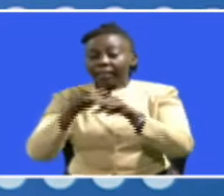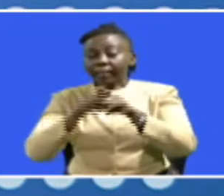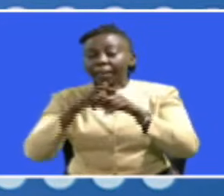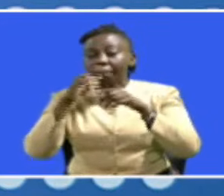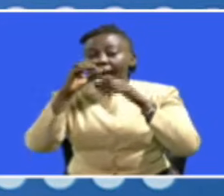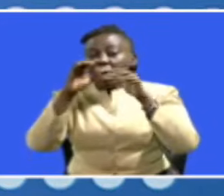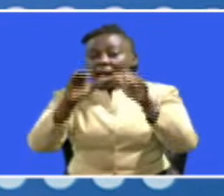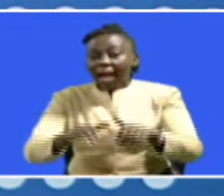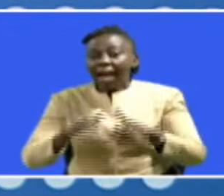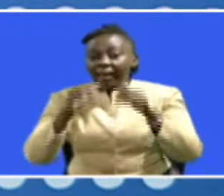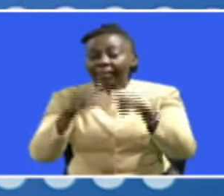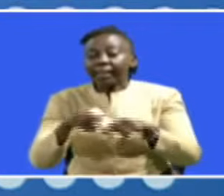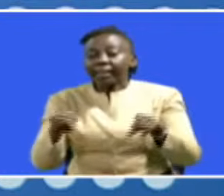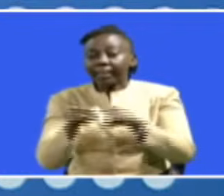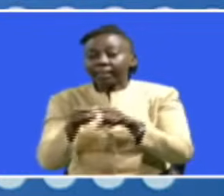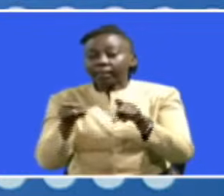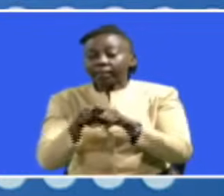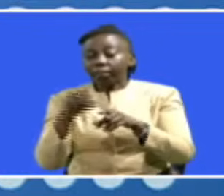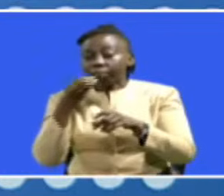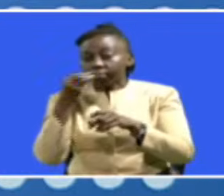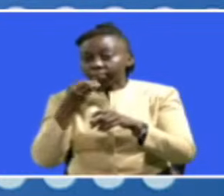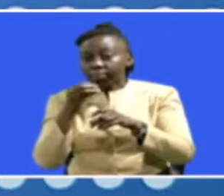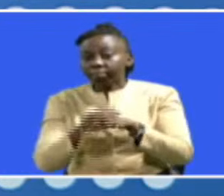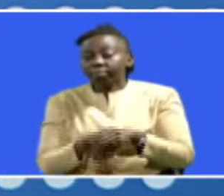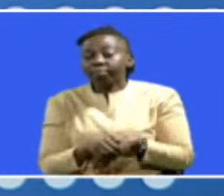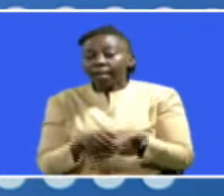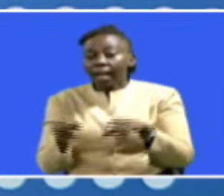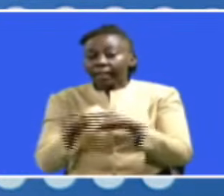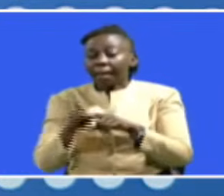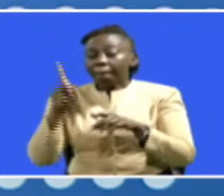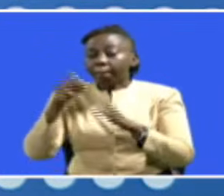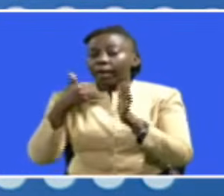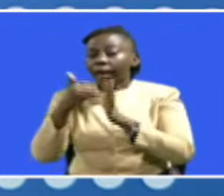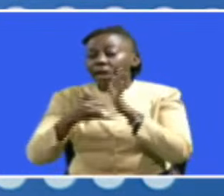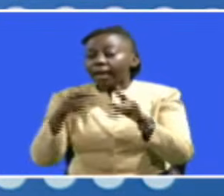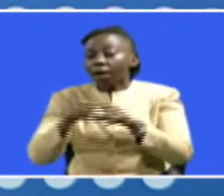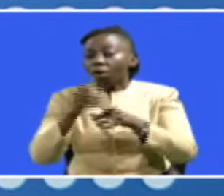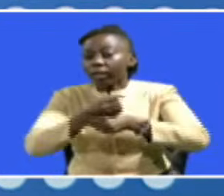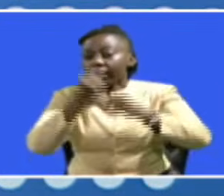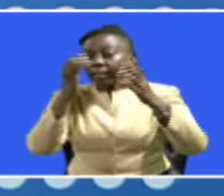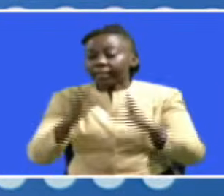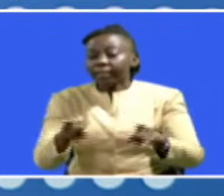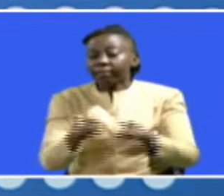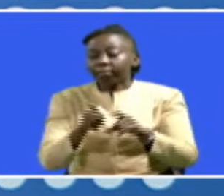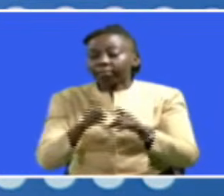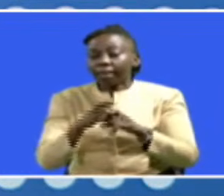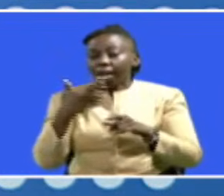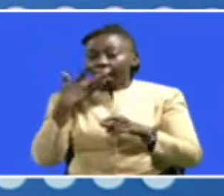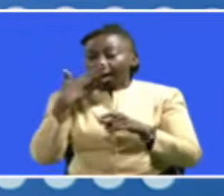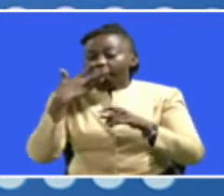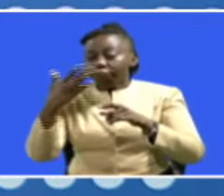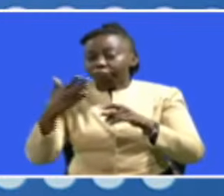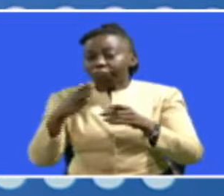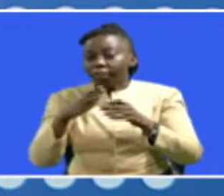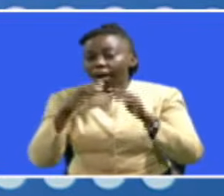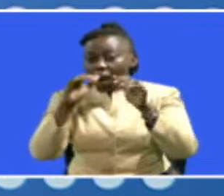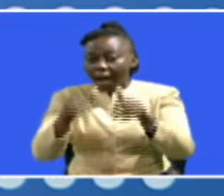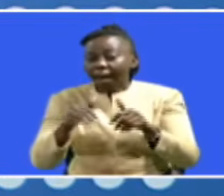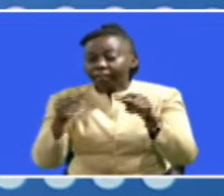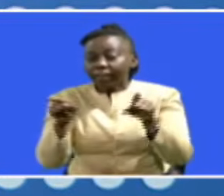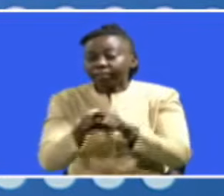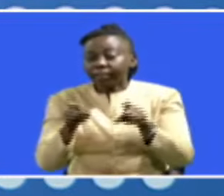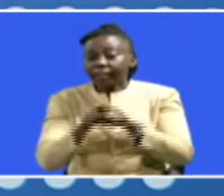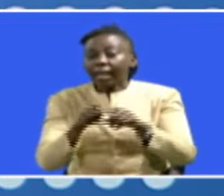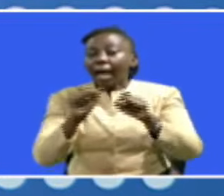Food Authority, in partnership with industry stakeholders, has commissioned the National Horticulture Traceability System, a platform that will